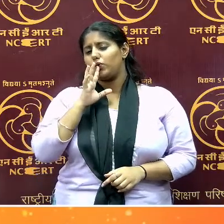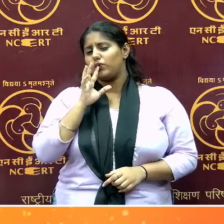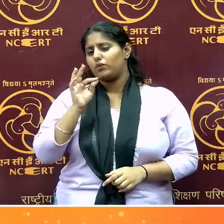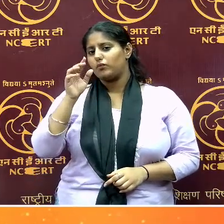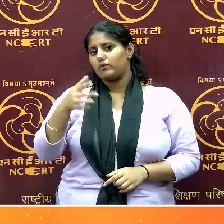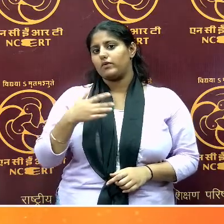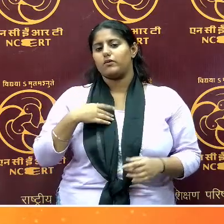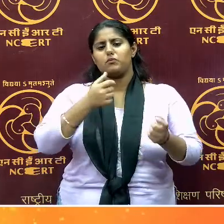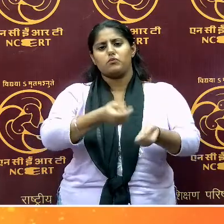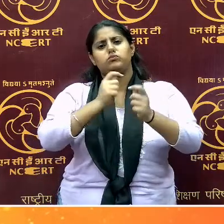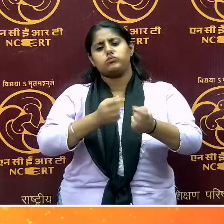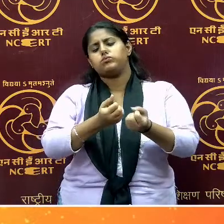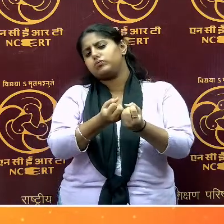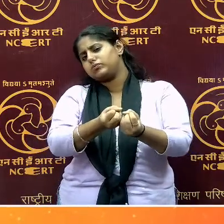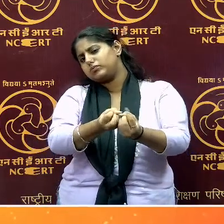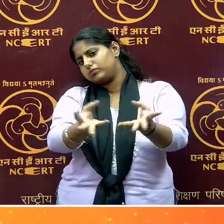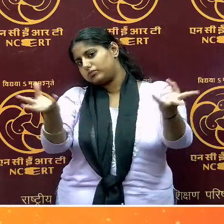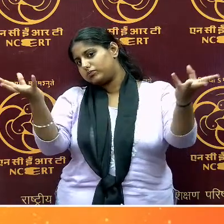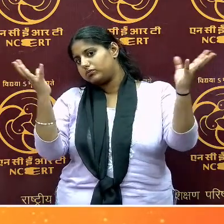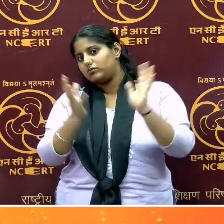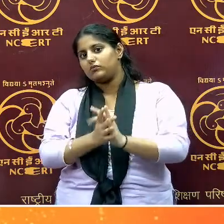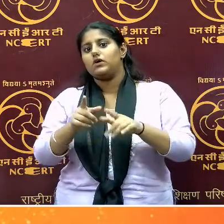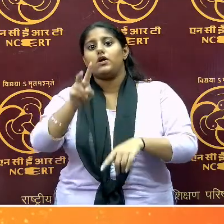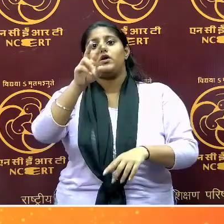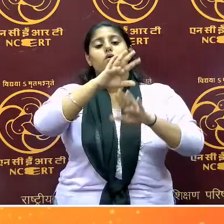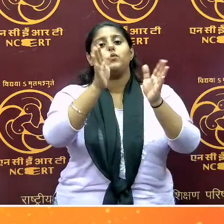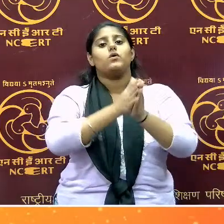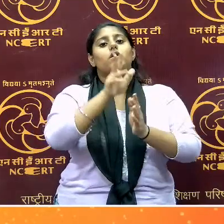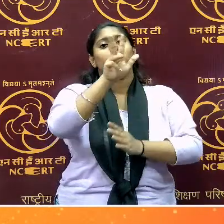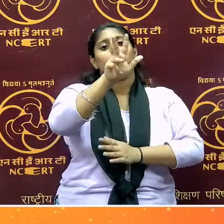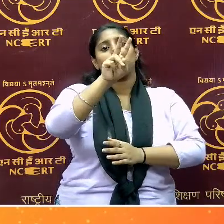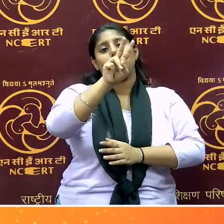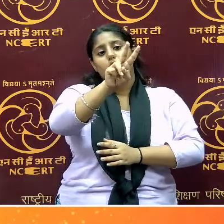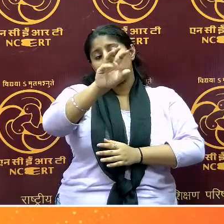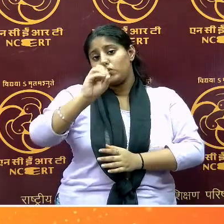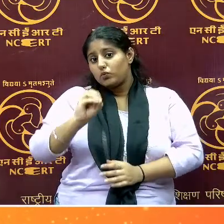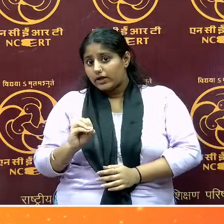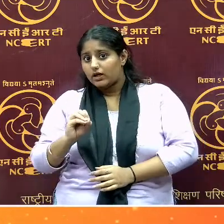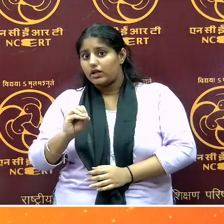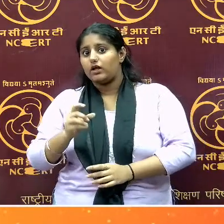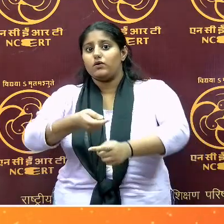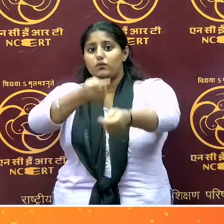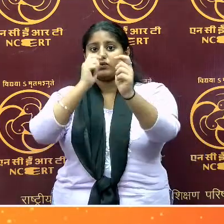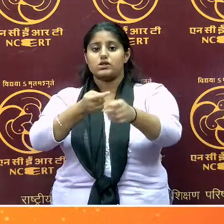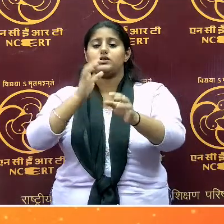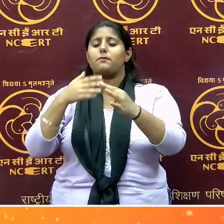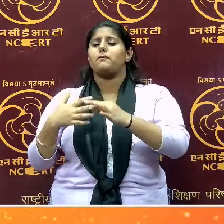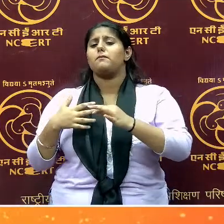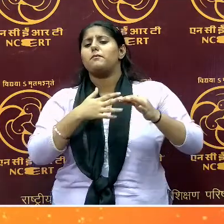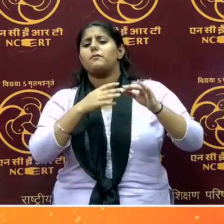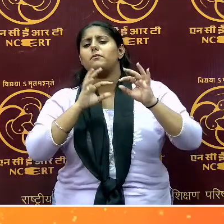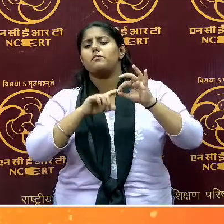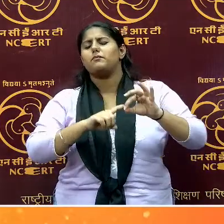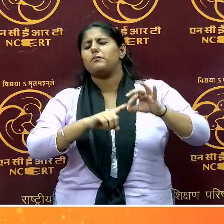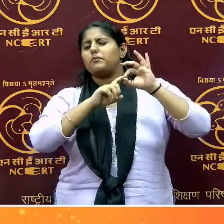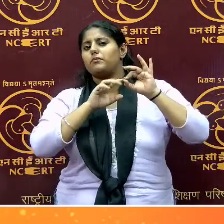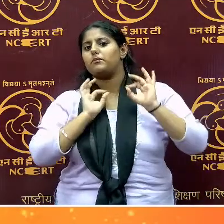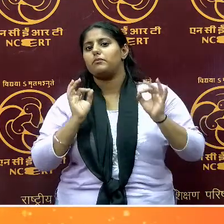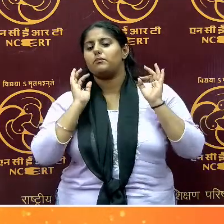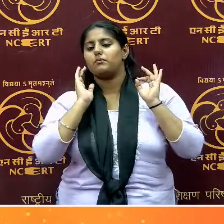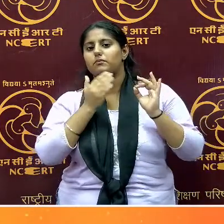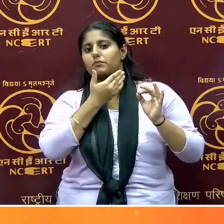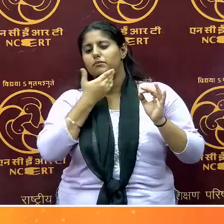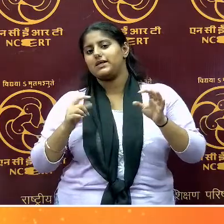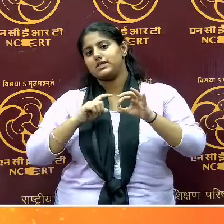of horses. Okay. He had 20 horses of the same best breed. So, the horses were kept in the